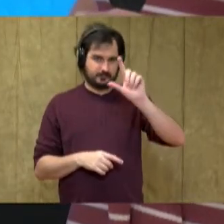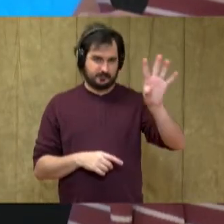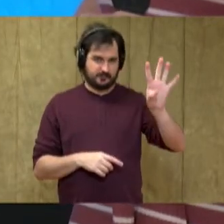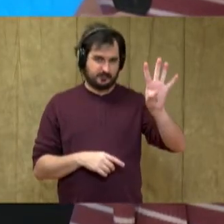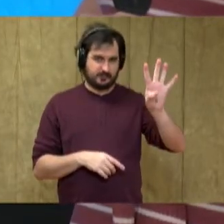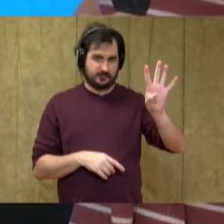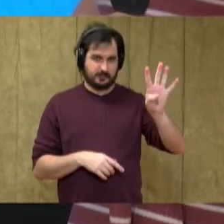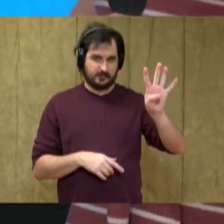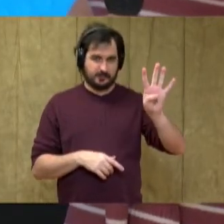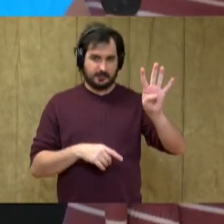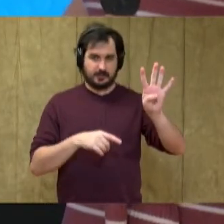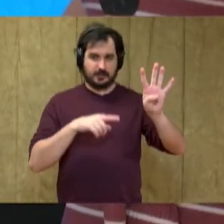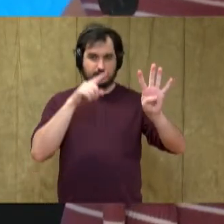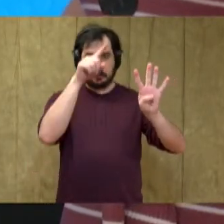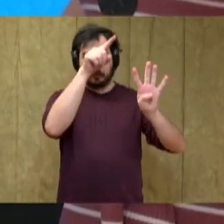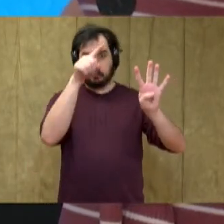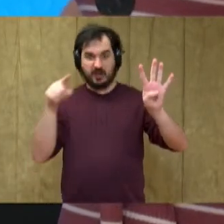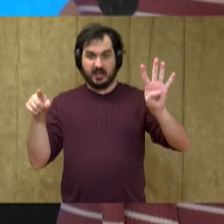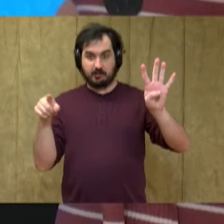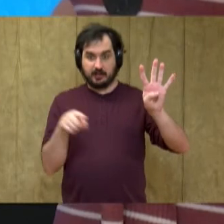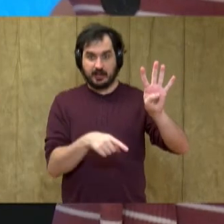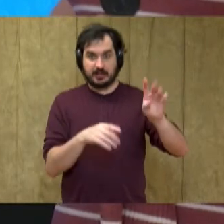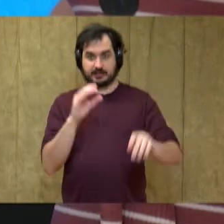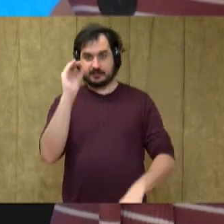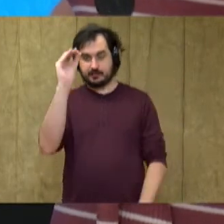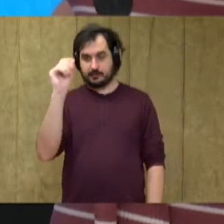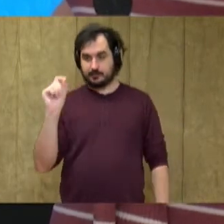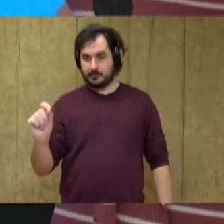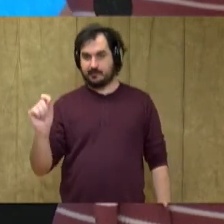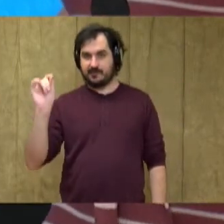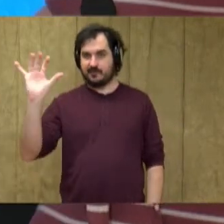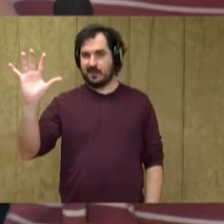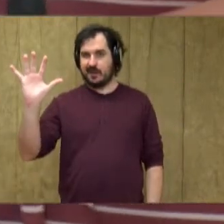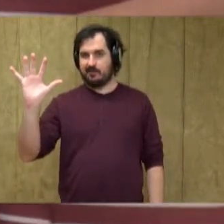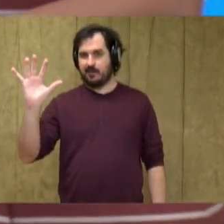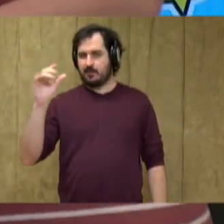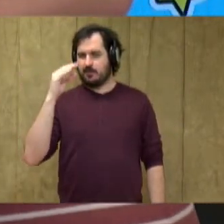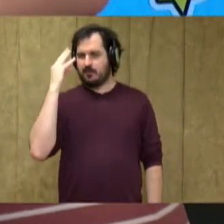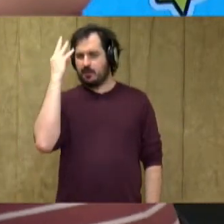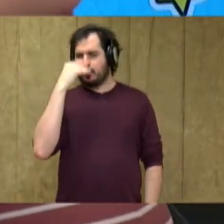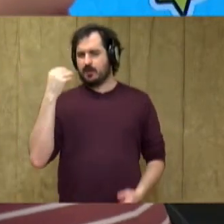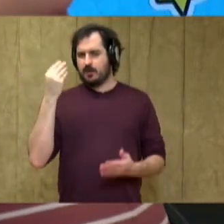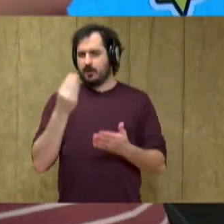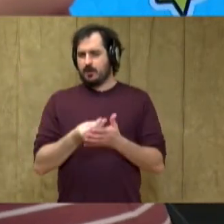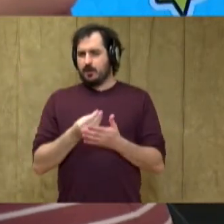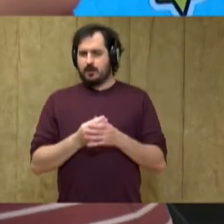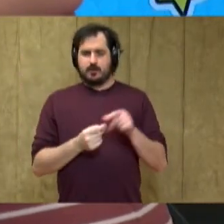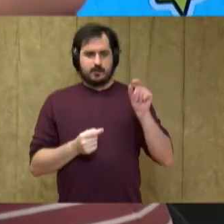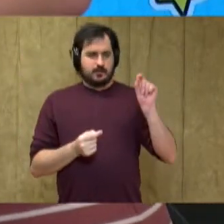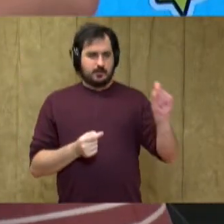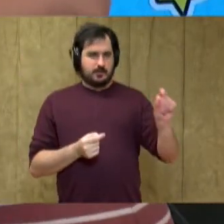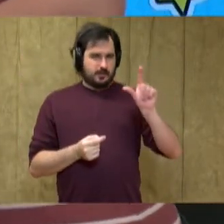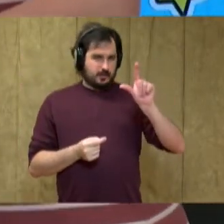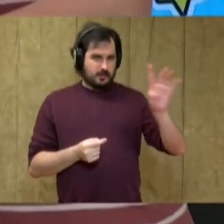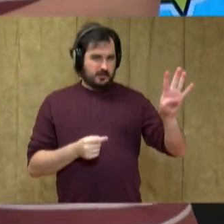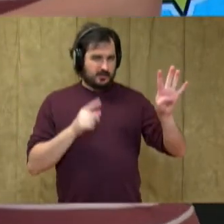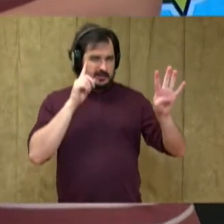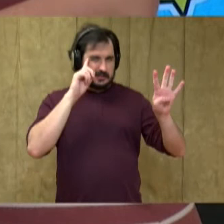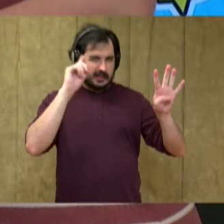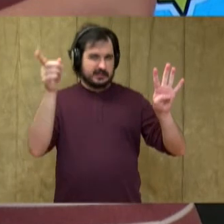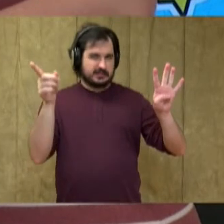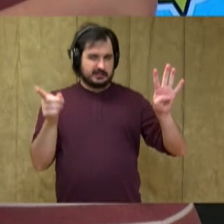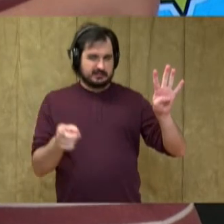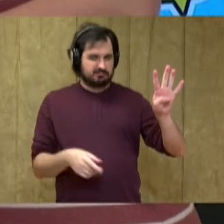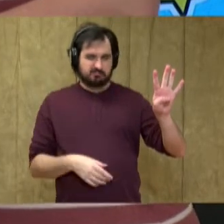5 tenths. Well, let's think about our money. How many cents would this be? 24 cents, right?